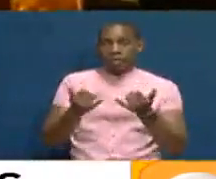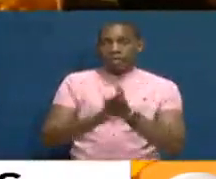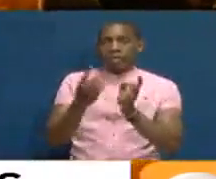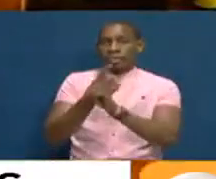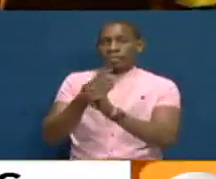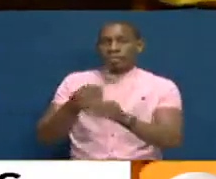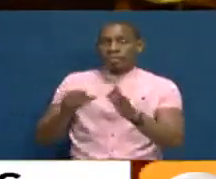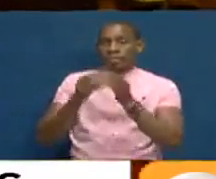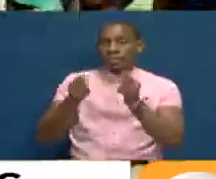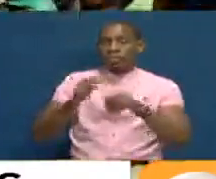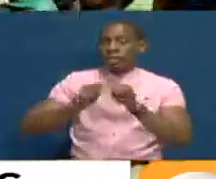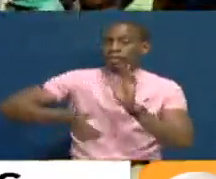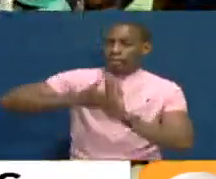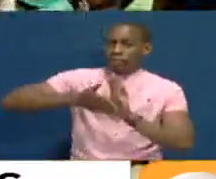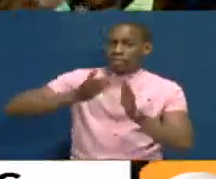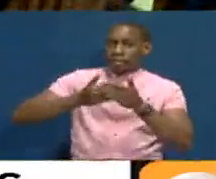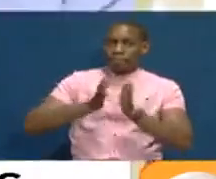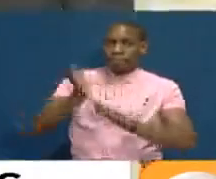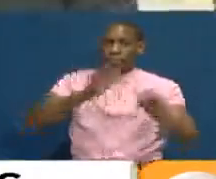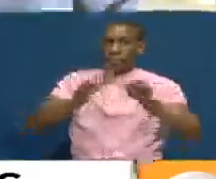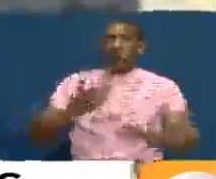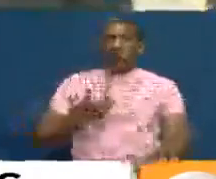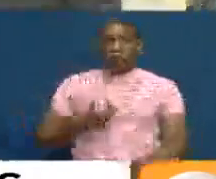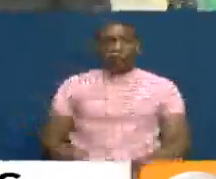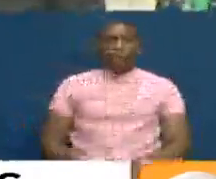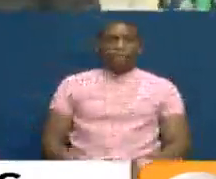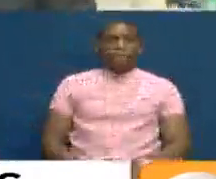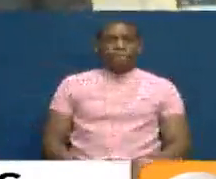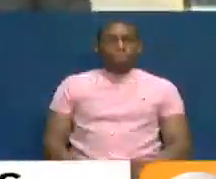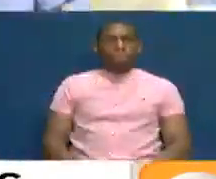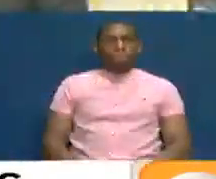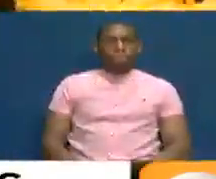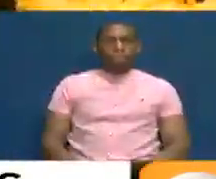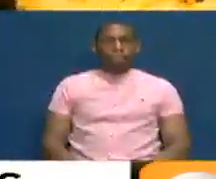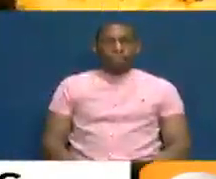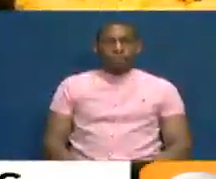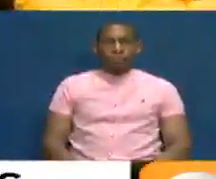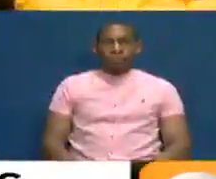other issues are sorted in due time before the general election. Raquel Mwegai, Citizen TV.